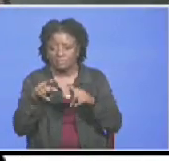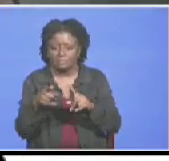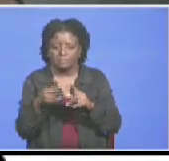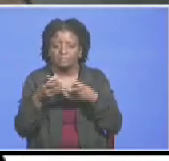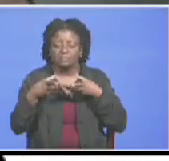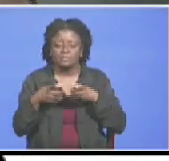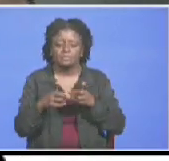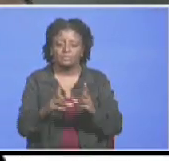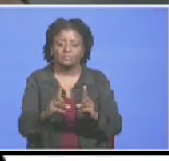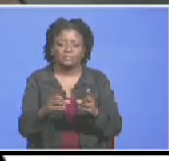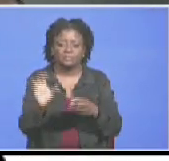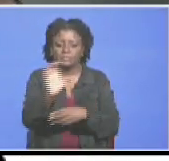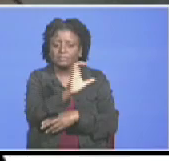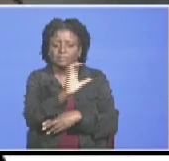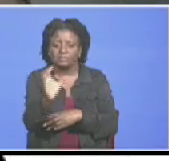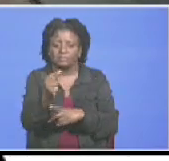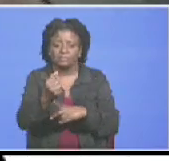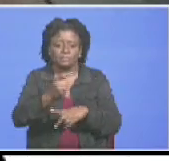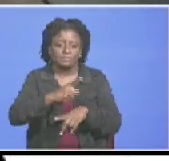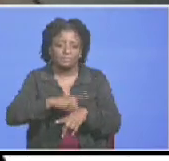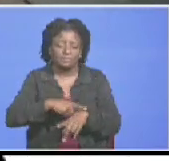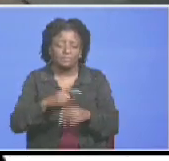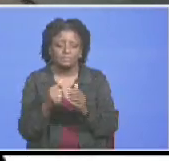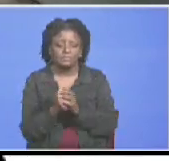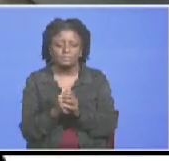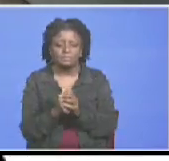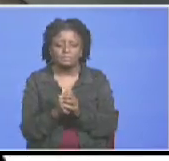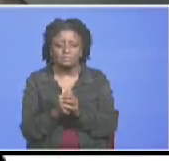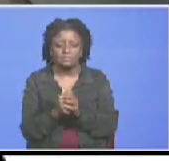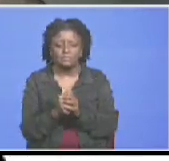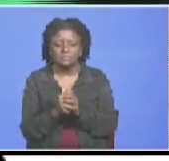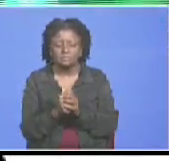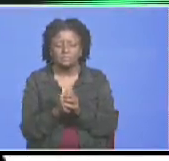Christmas season. Crystal Darling was there.